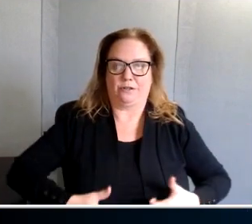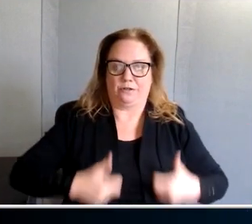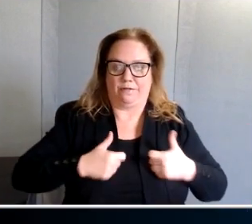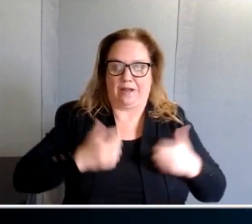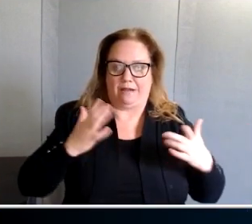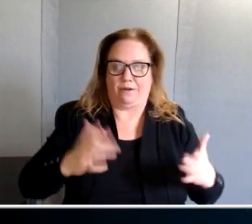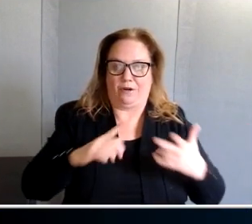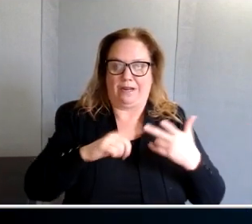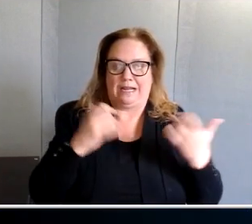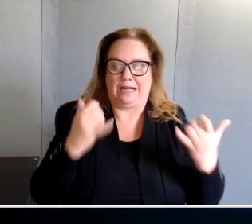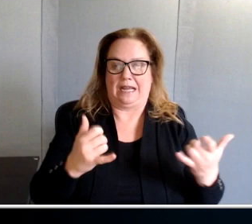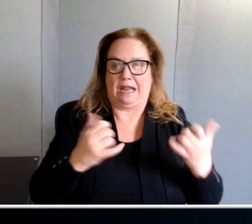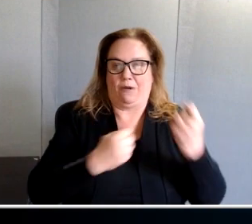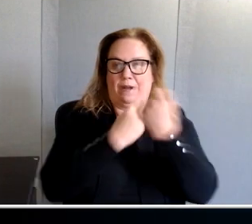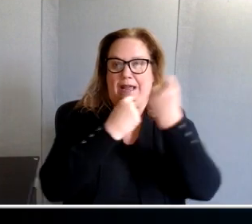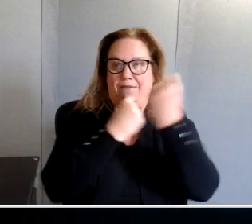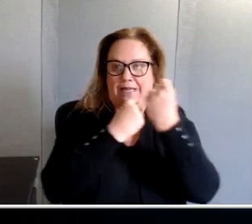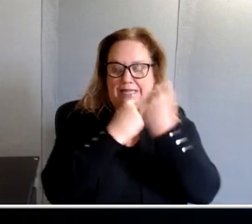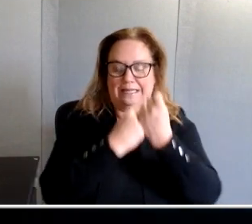now an advocate.